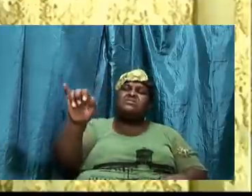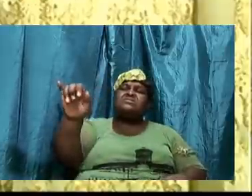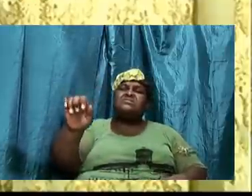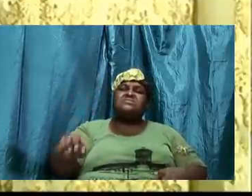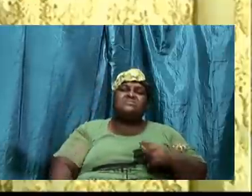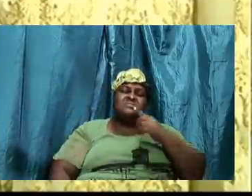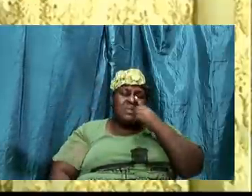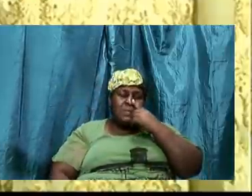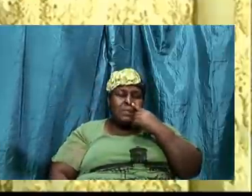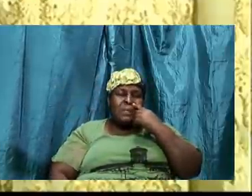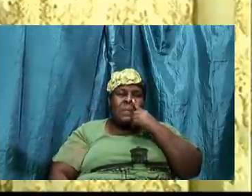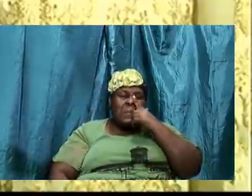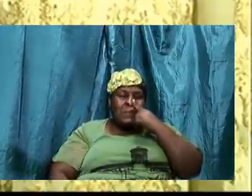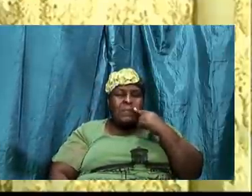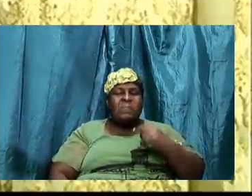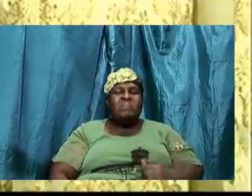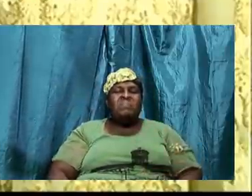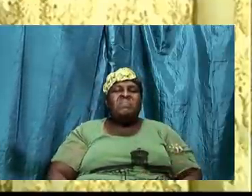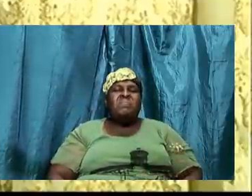Revelation